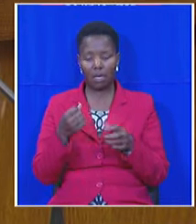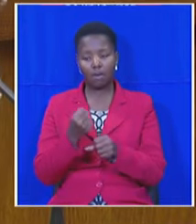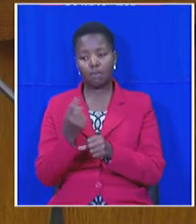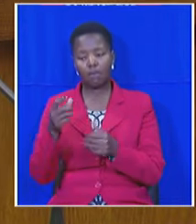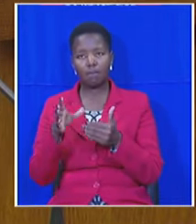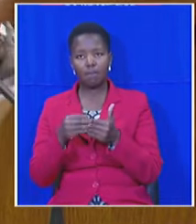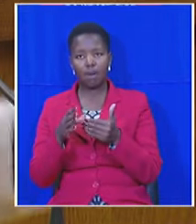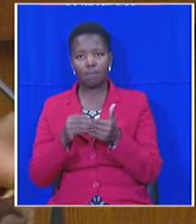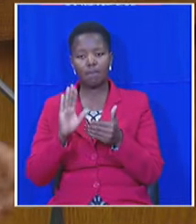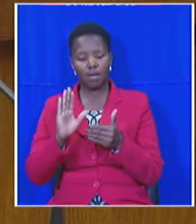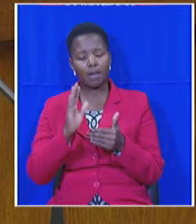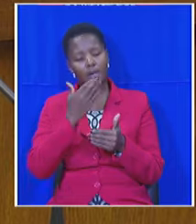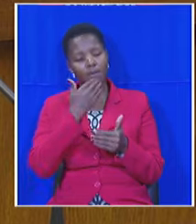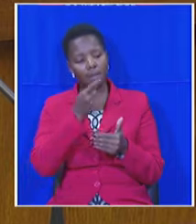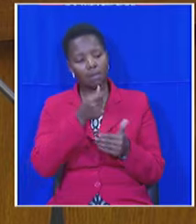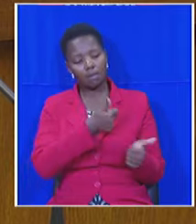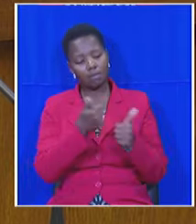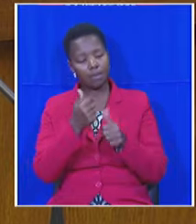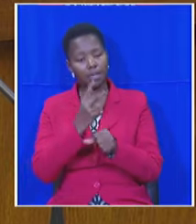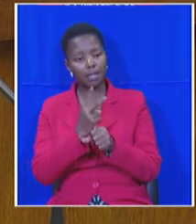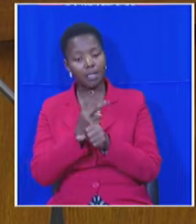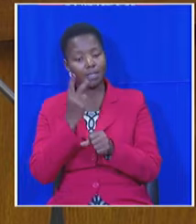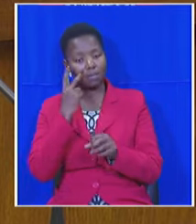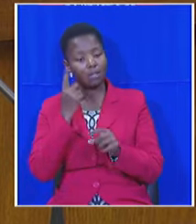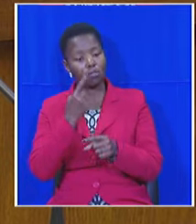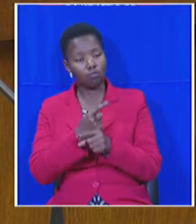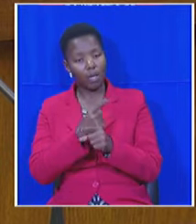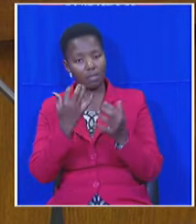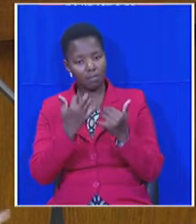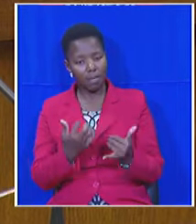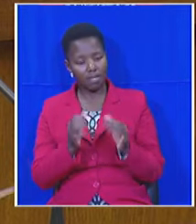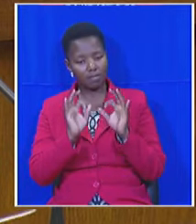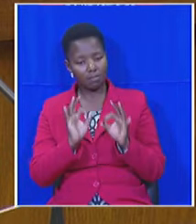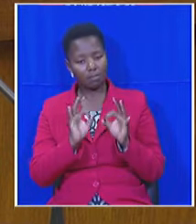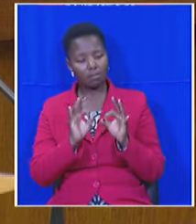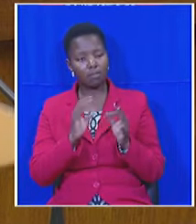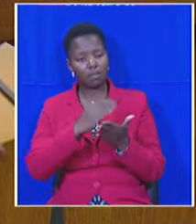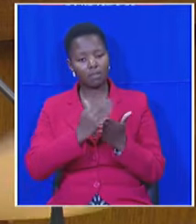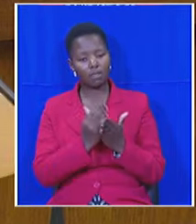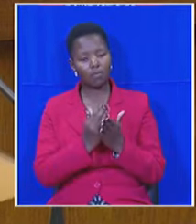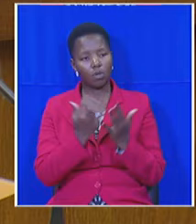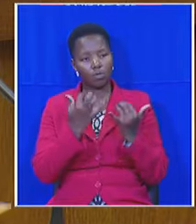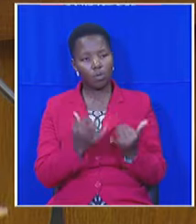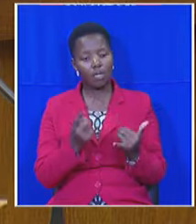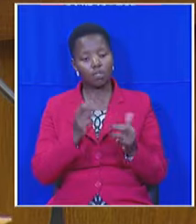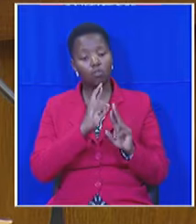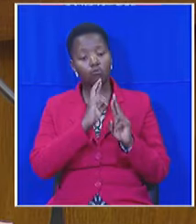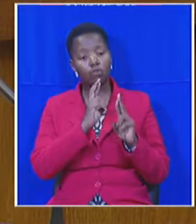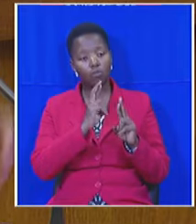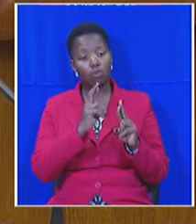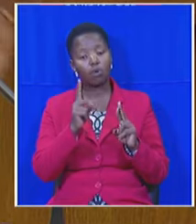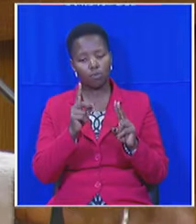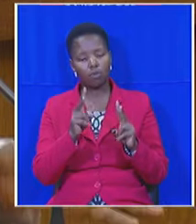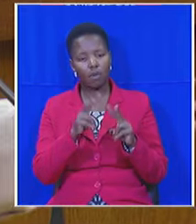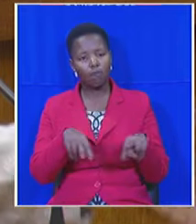Member, I would like to refer you back to the right budget, the right appropriation bill, and the report so that you can make a valuable